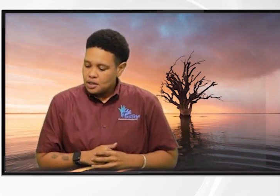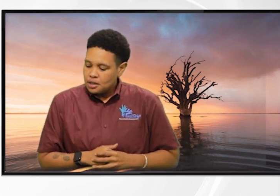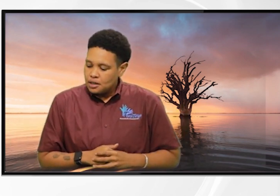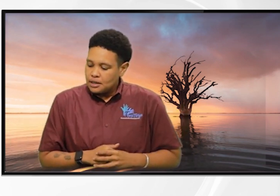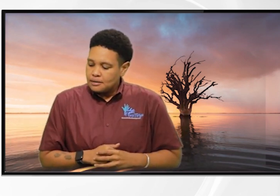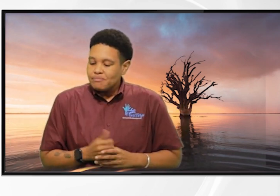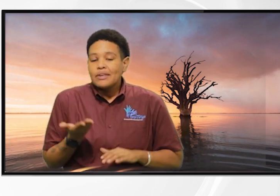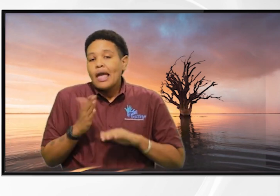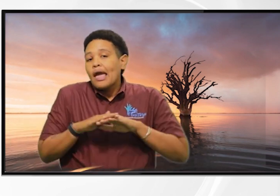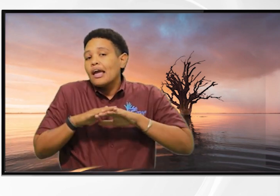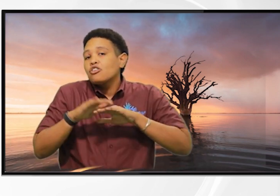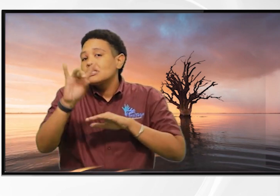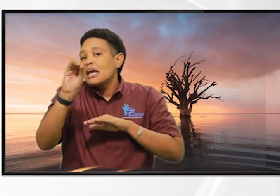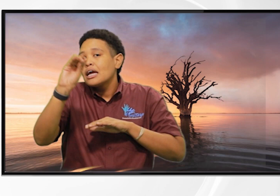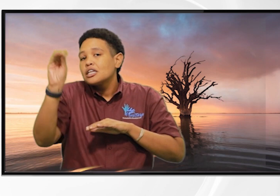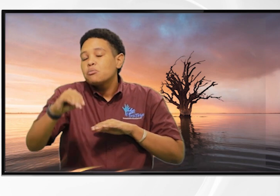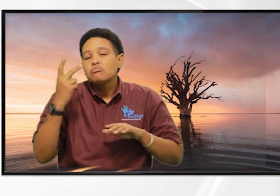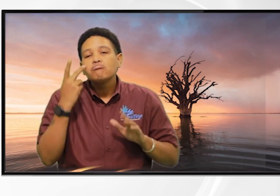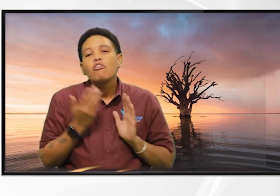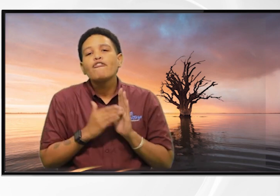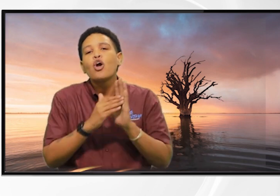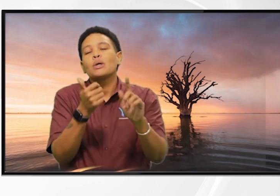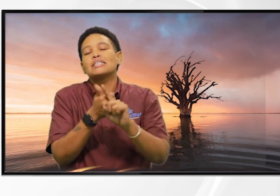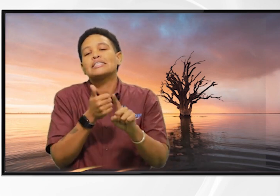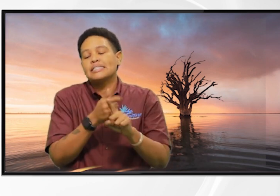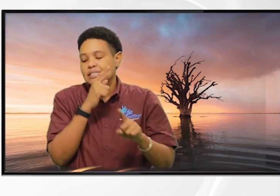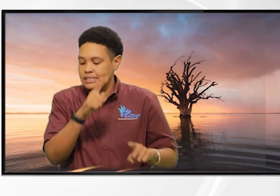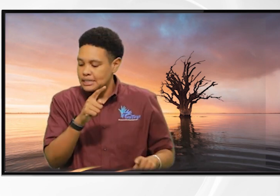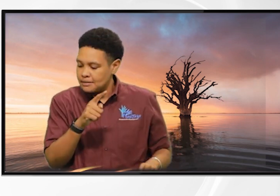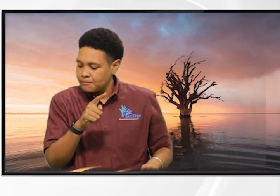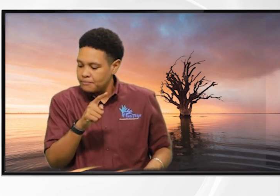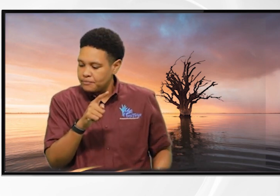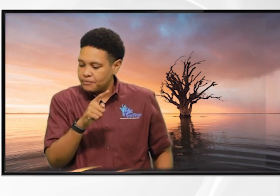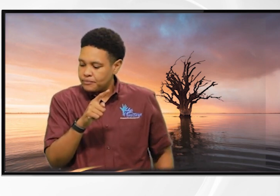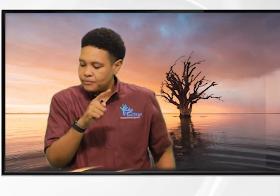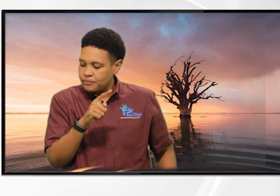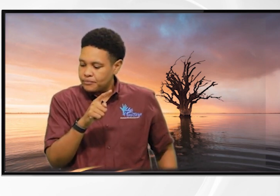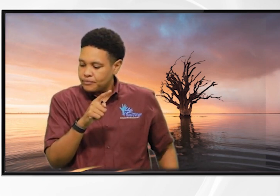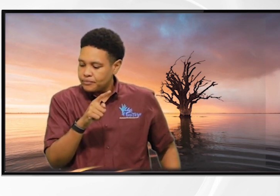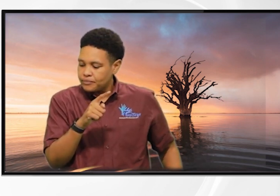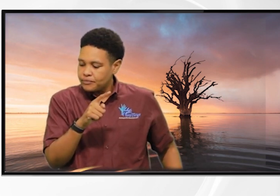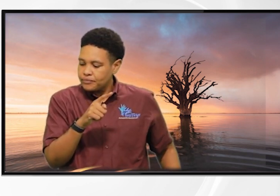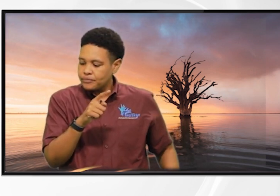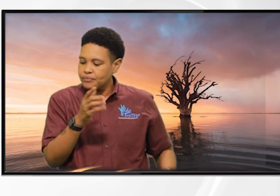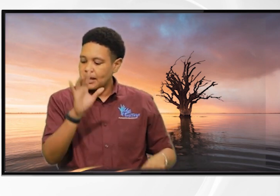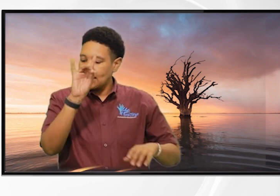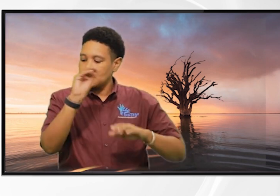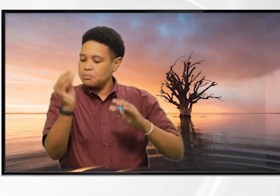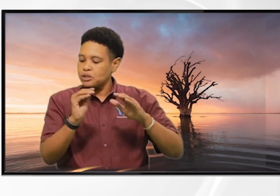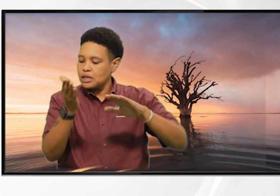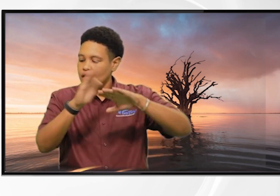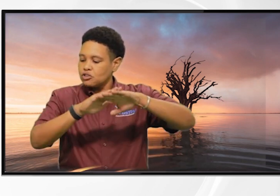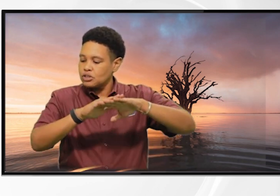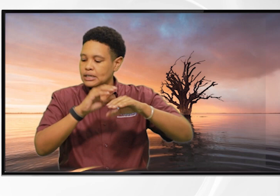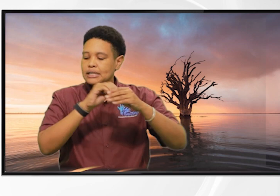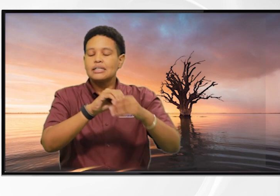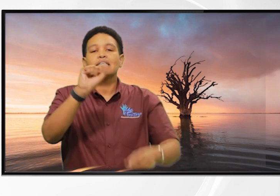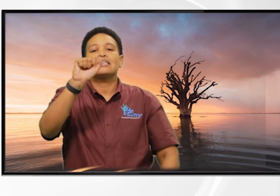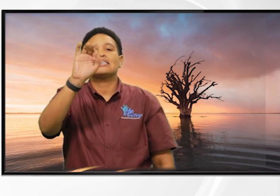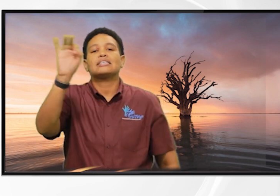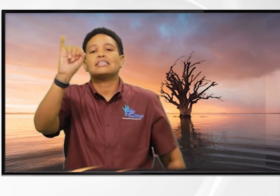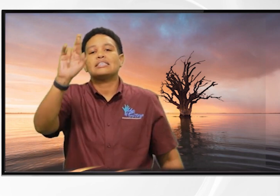An 80% increase in the frequency of Saffir-Simpson, an 80% increase in the frequency